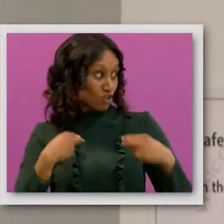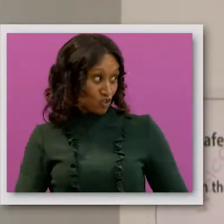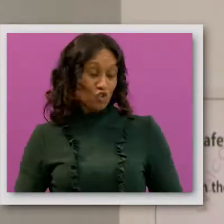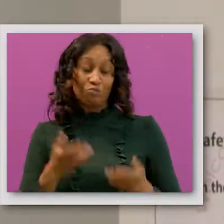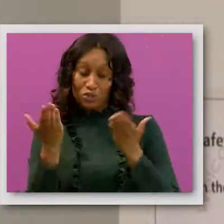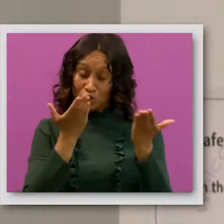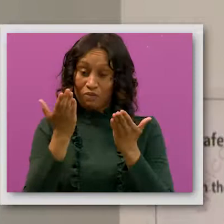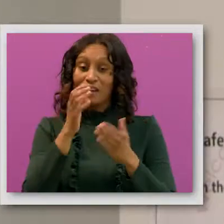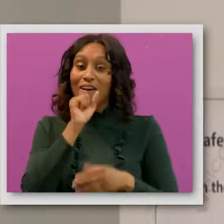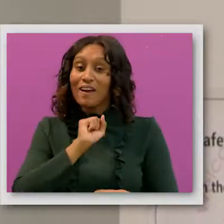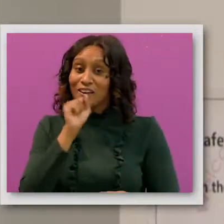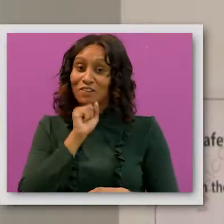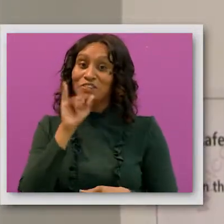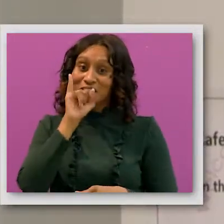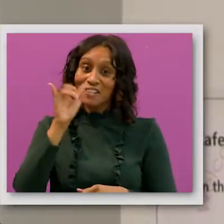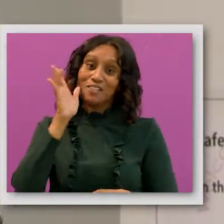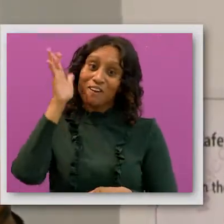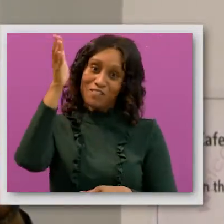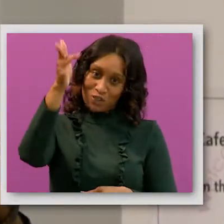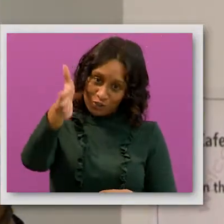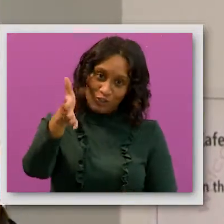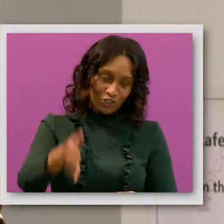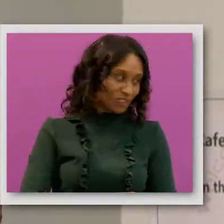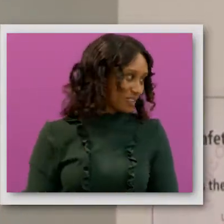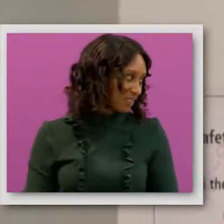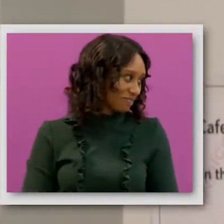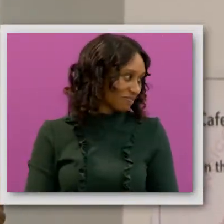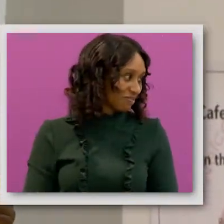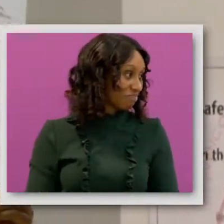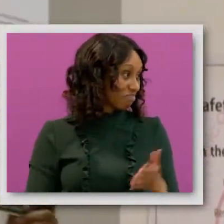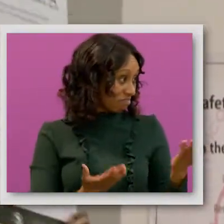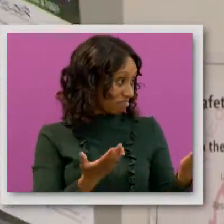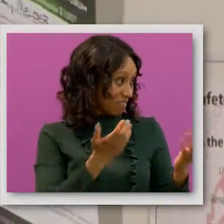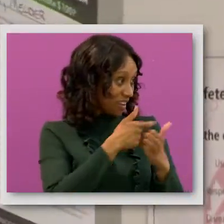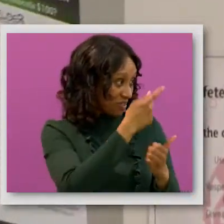future. Great. Charlie, how'd you guys do?